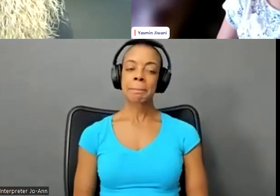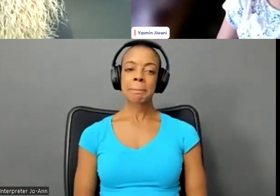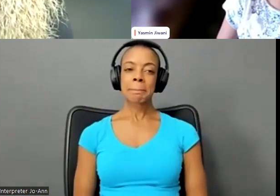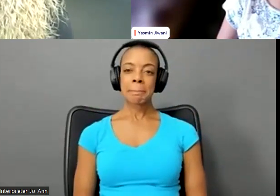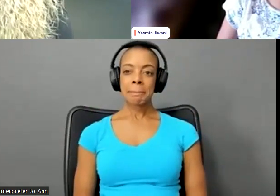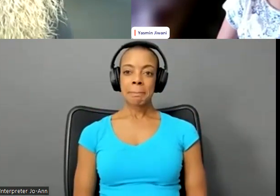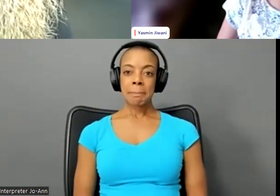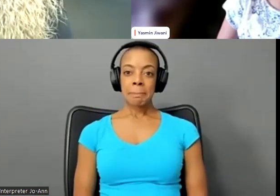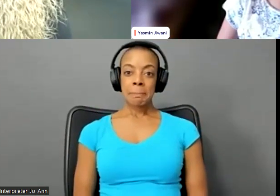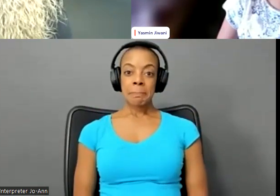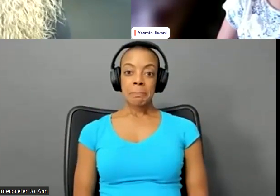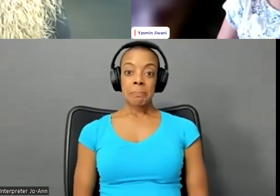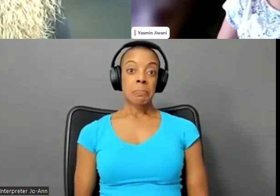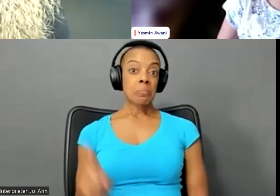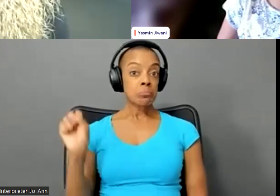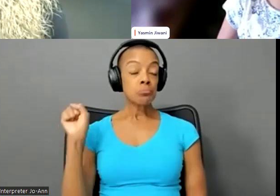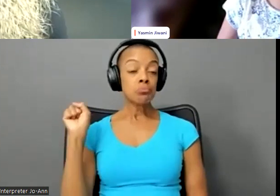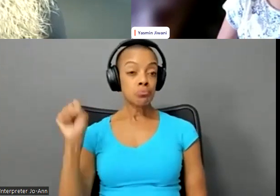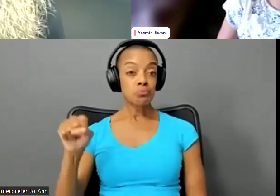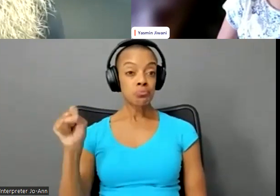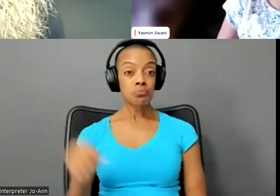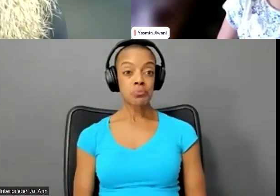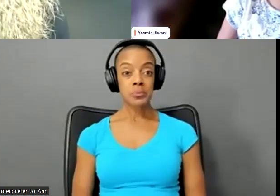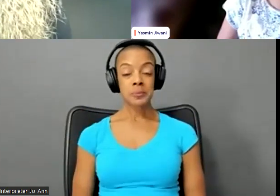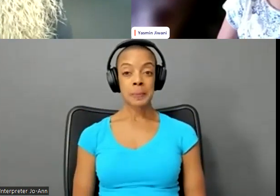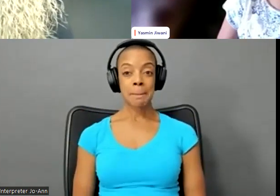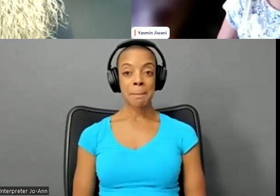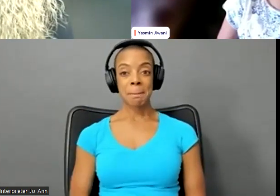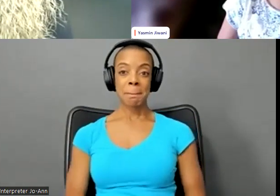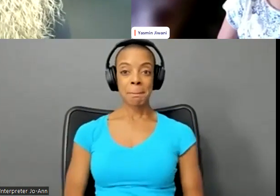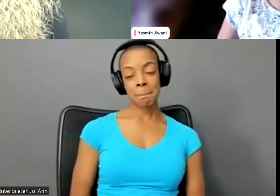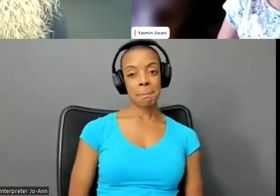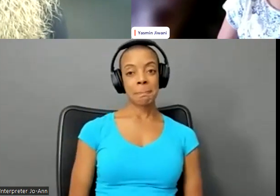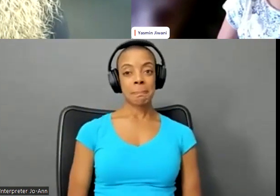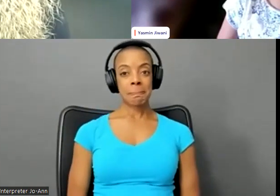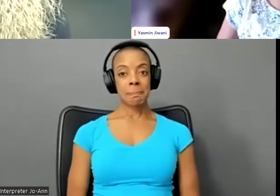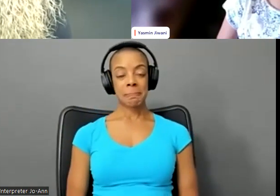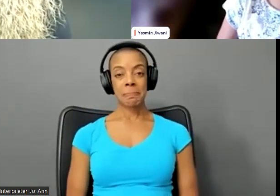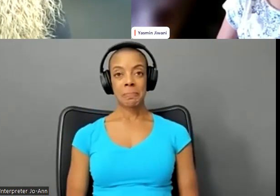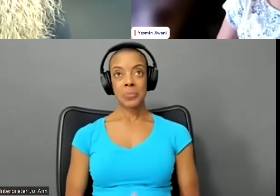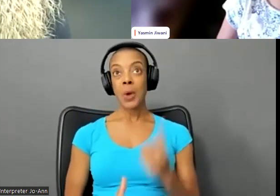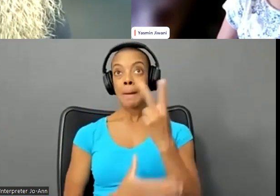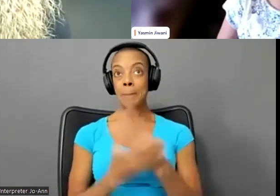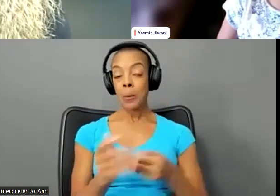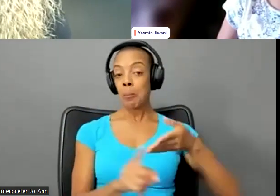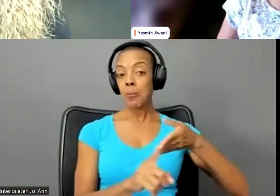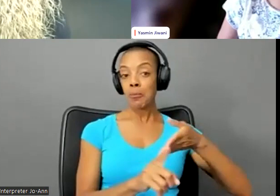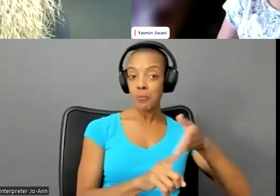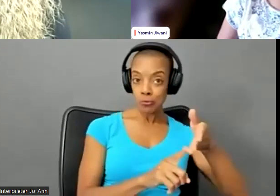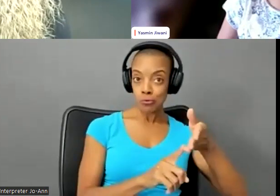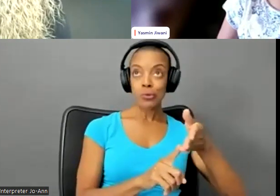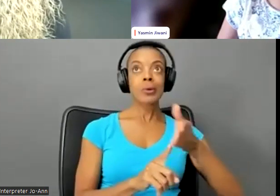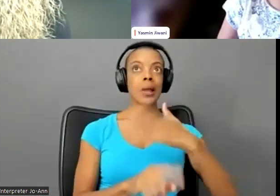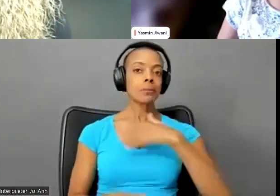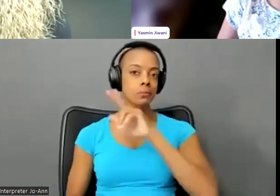Yeah, I can probably do both. My role in my employment, and just having been in media for quite some